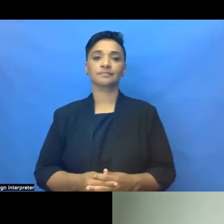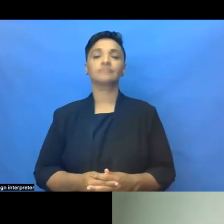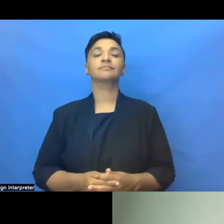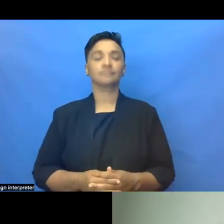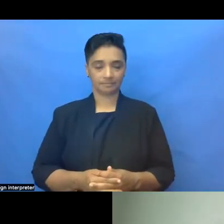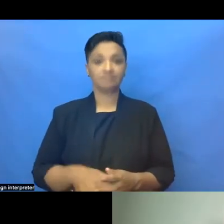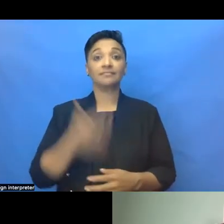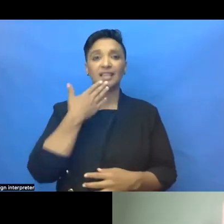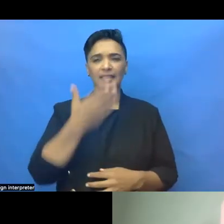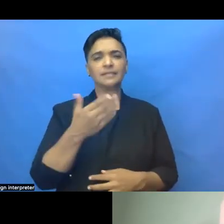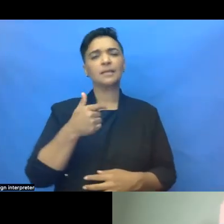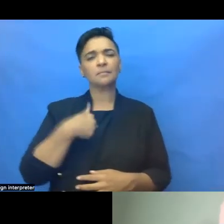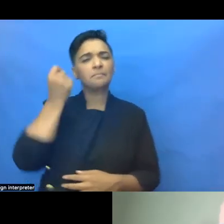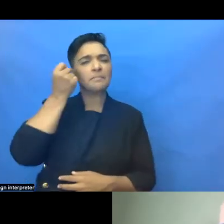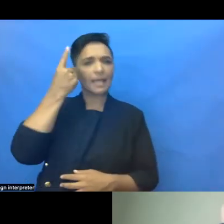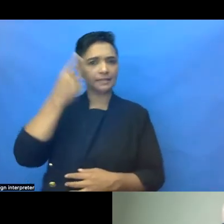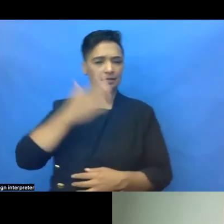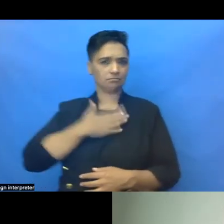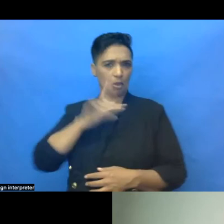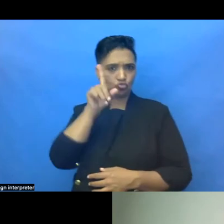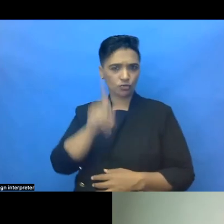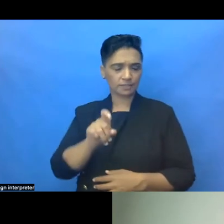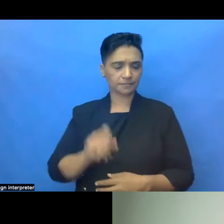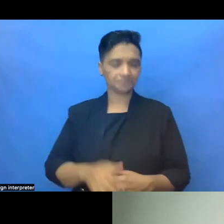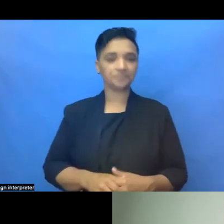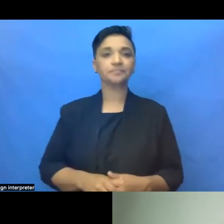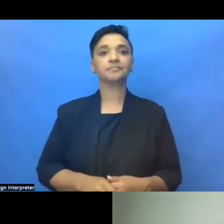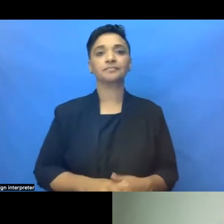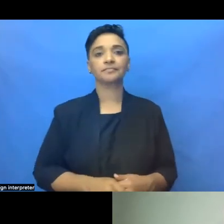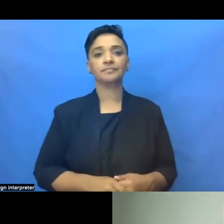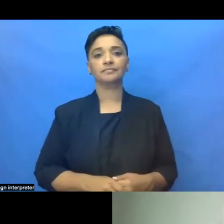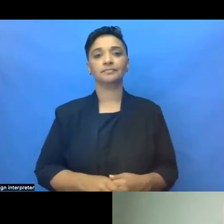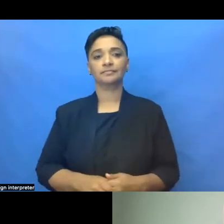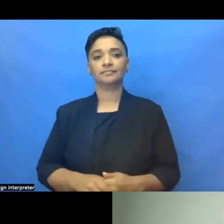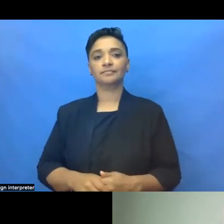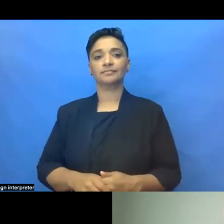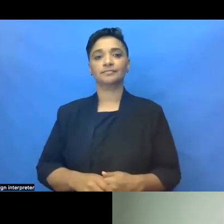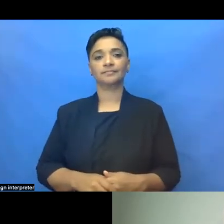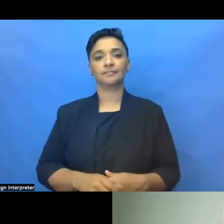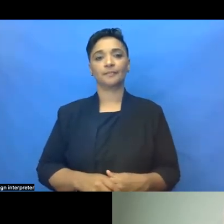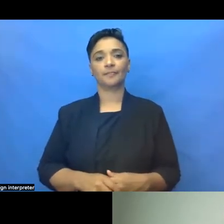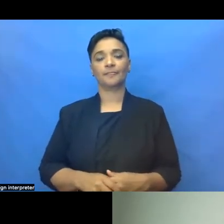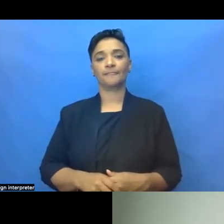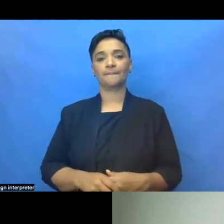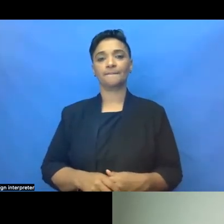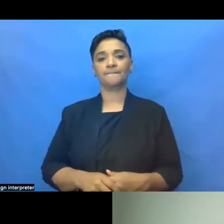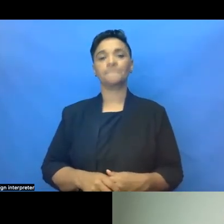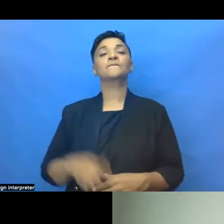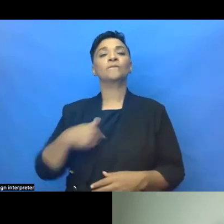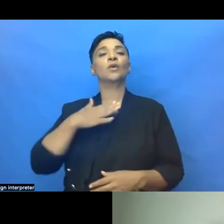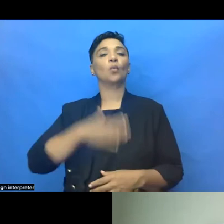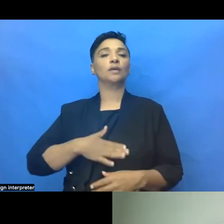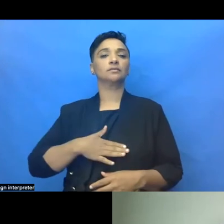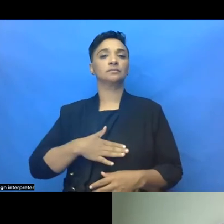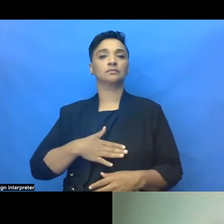I understand the question for me. Yes, there is. I would like again to recall